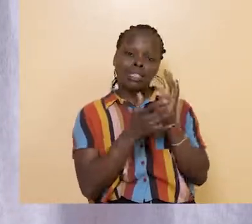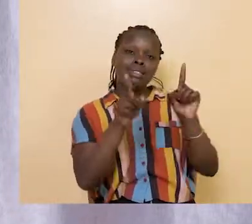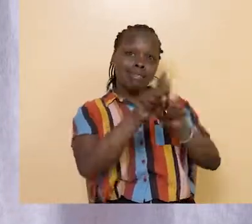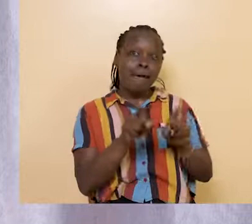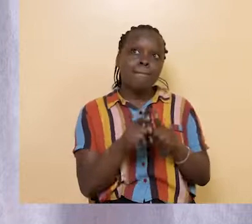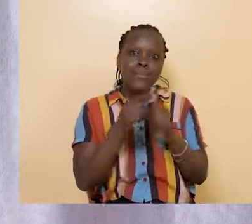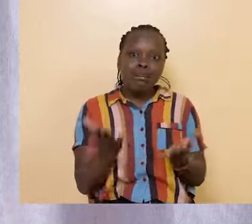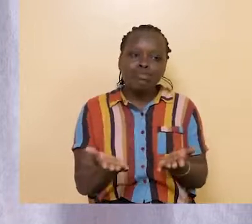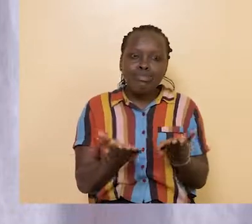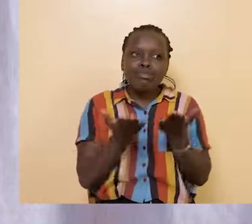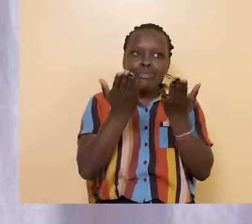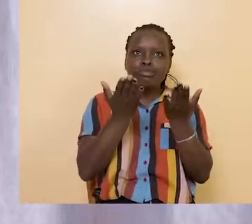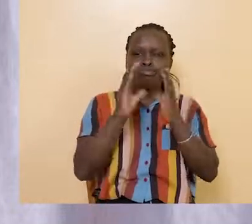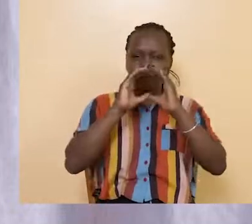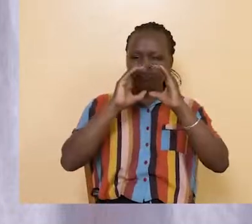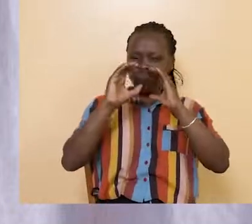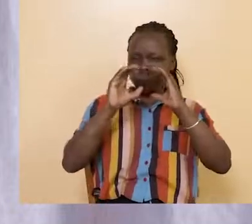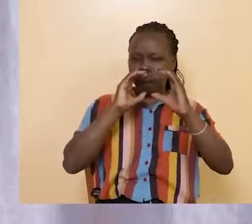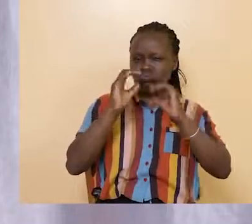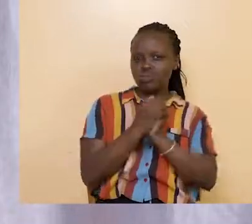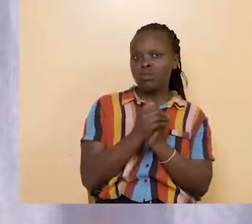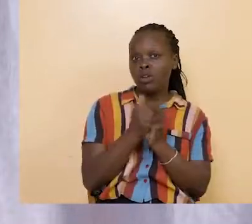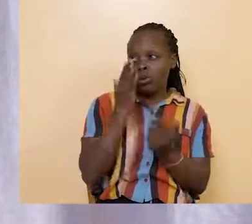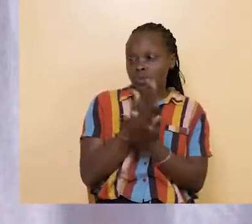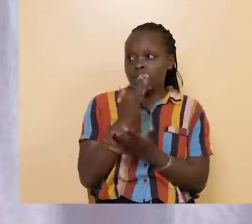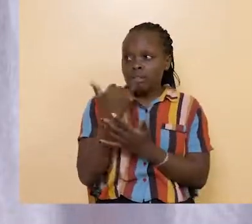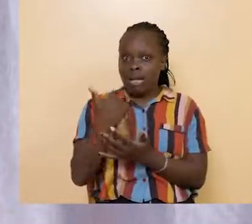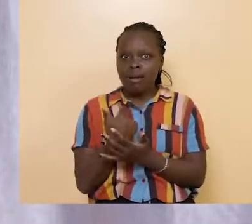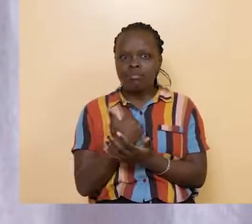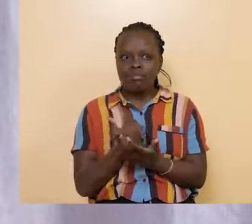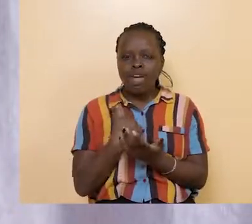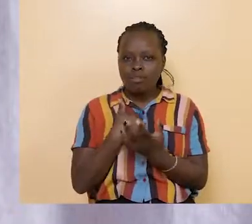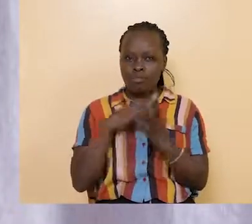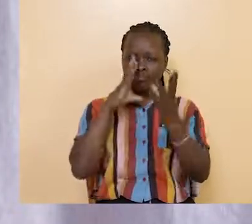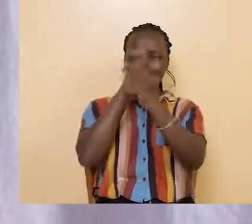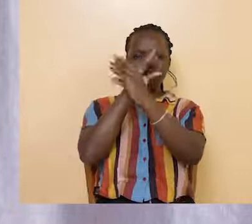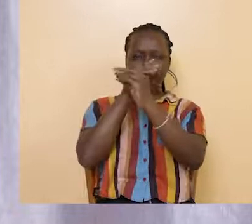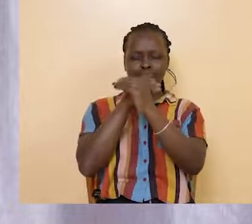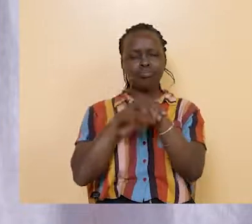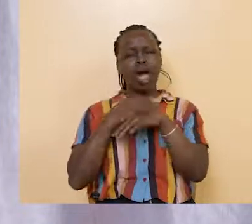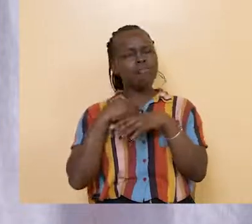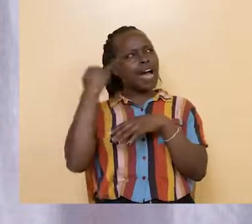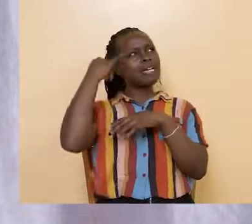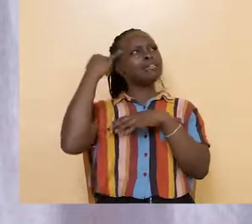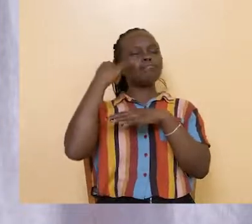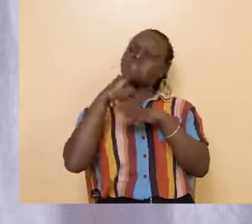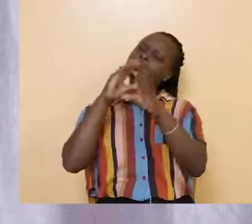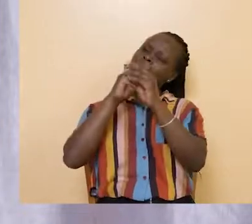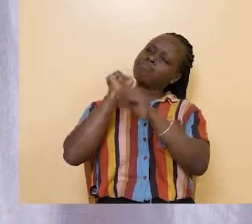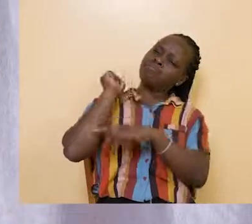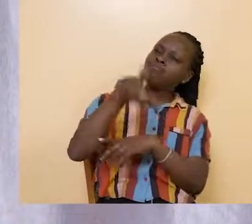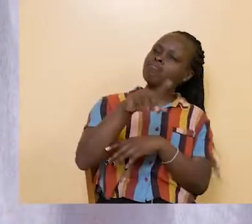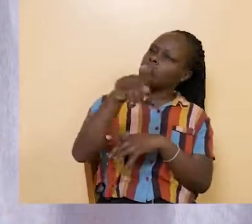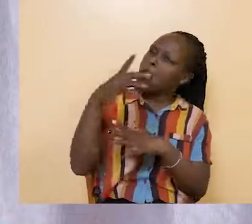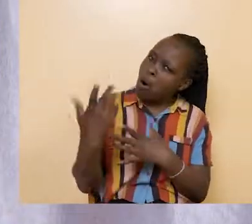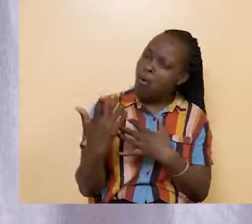has also improved communication. We are able to, in real time, share thoughts, share ideas, chat with a friend,